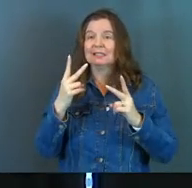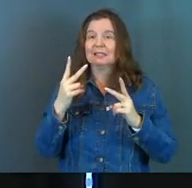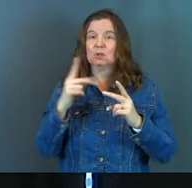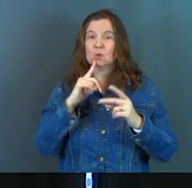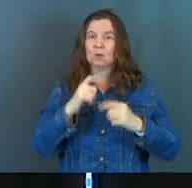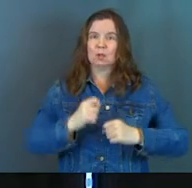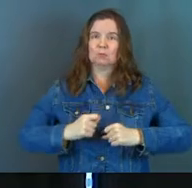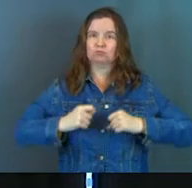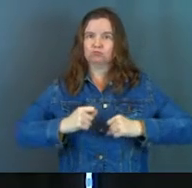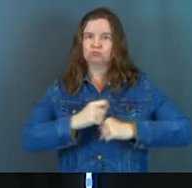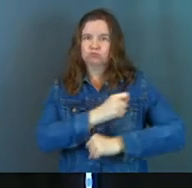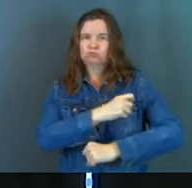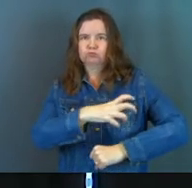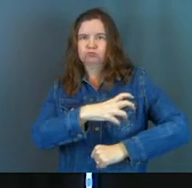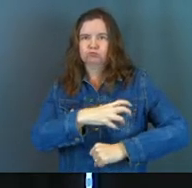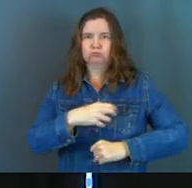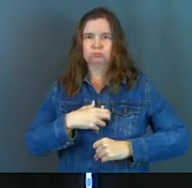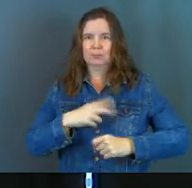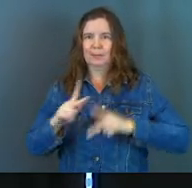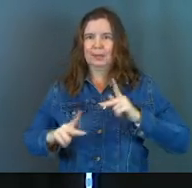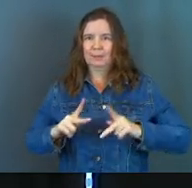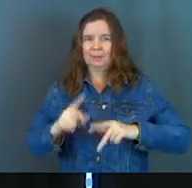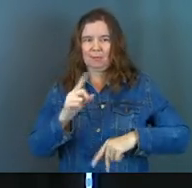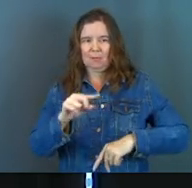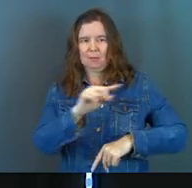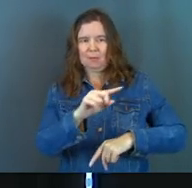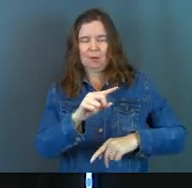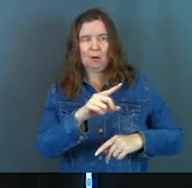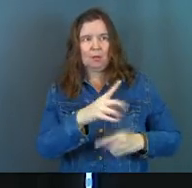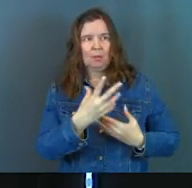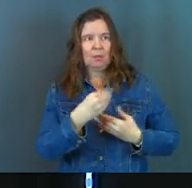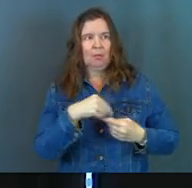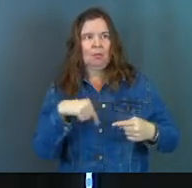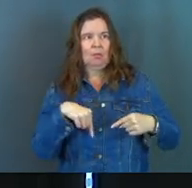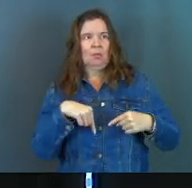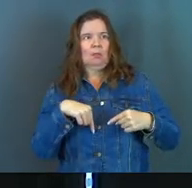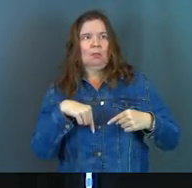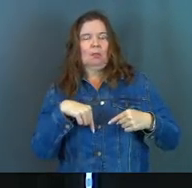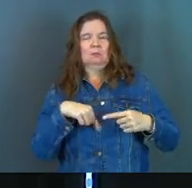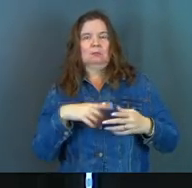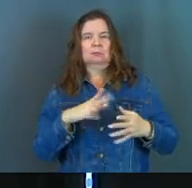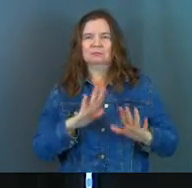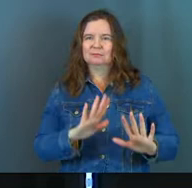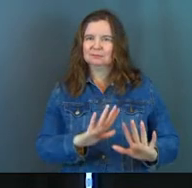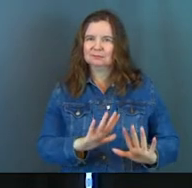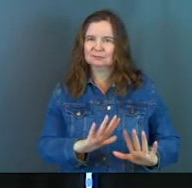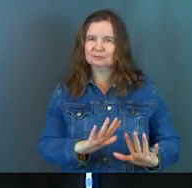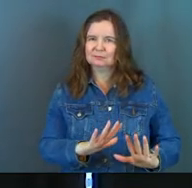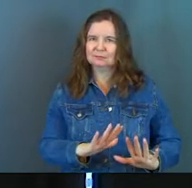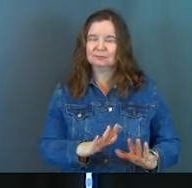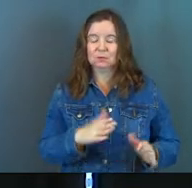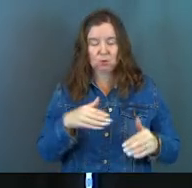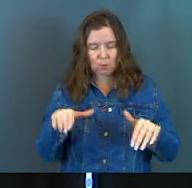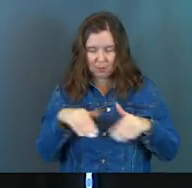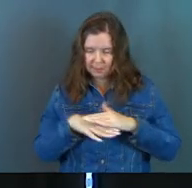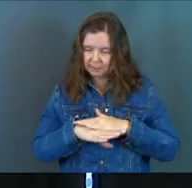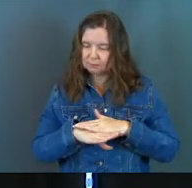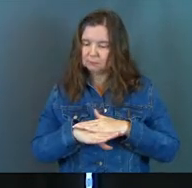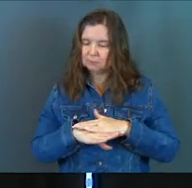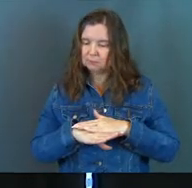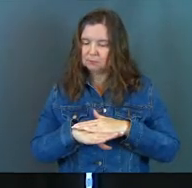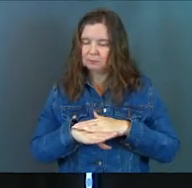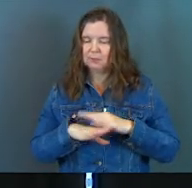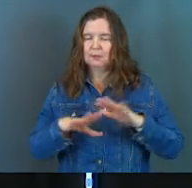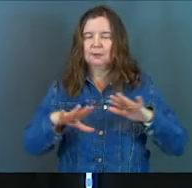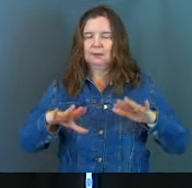super ripped Instagram models and let it intimidate you. You walk in,